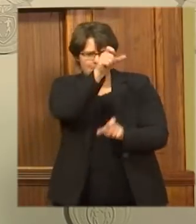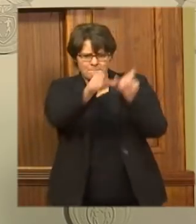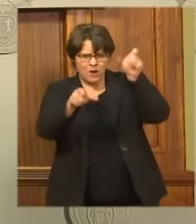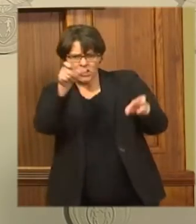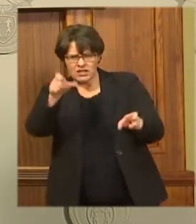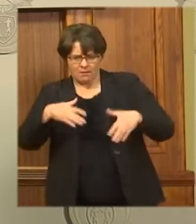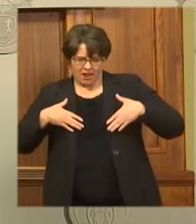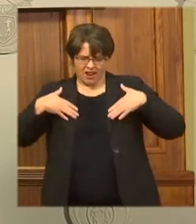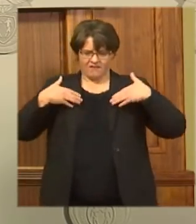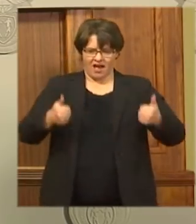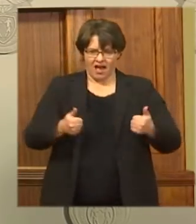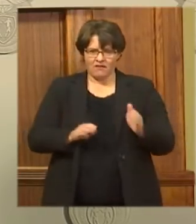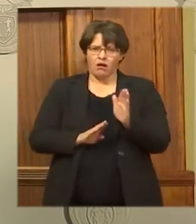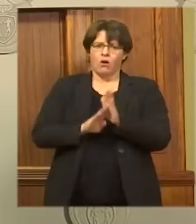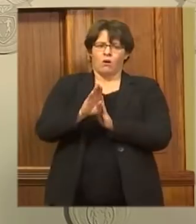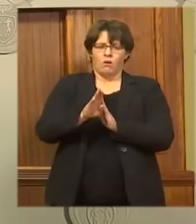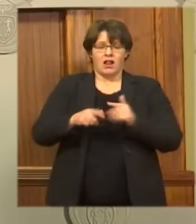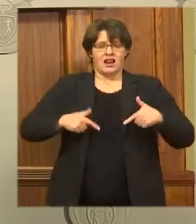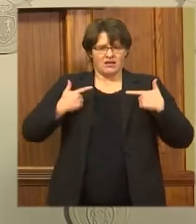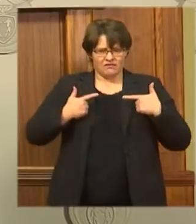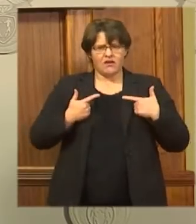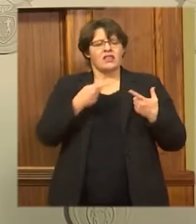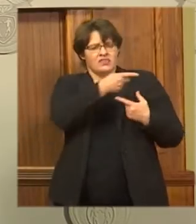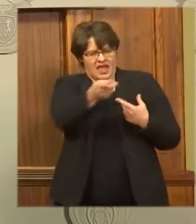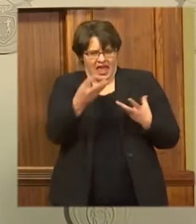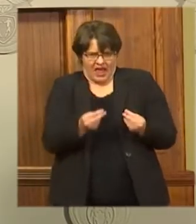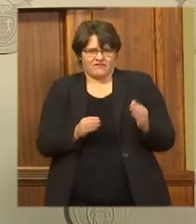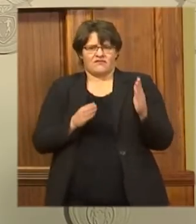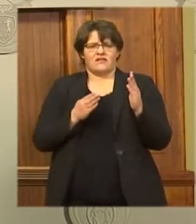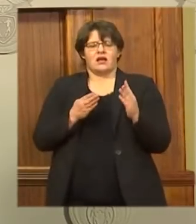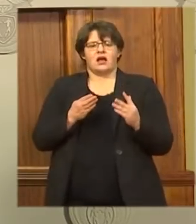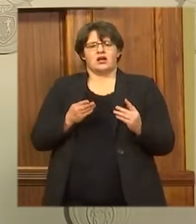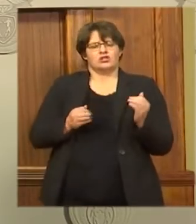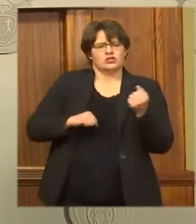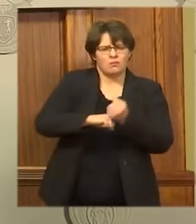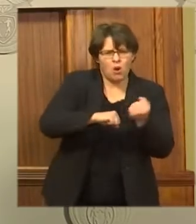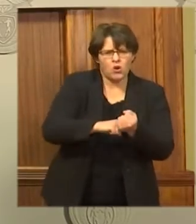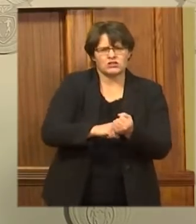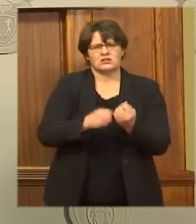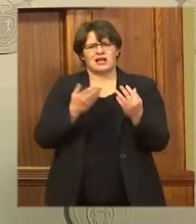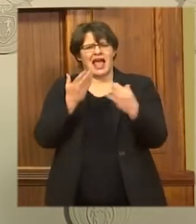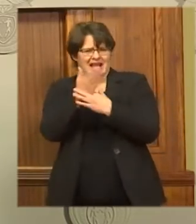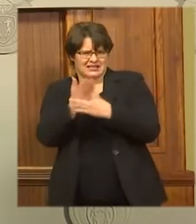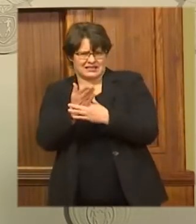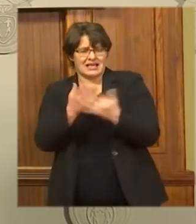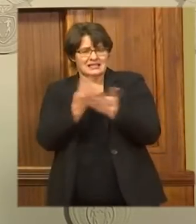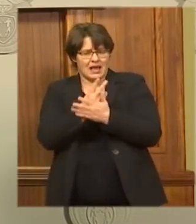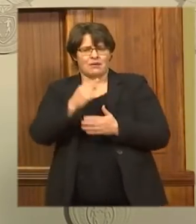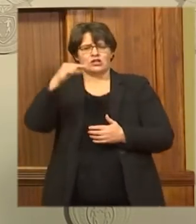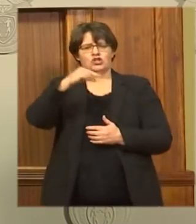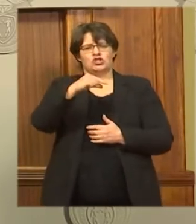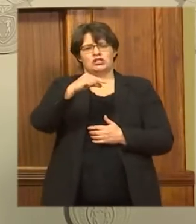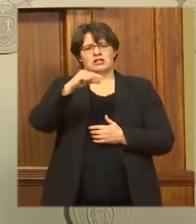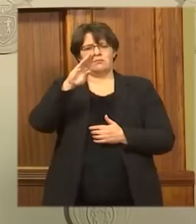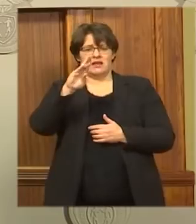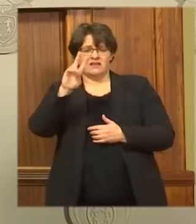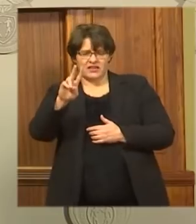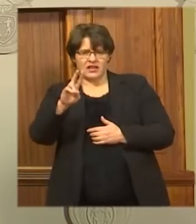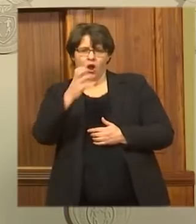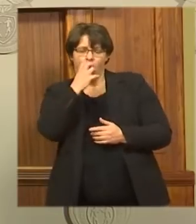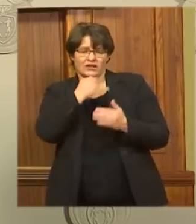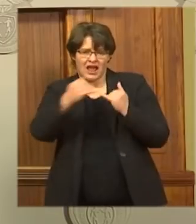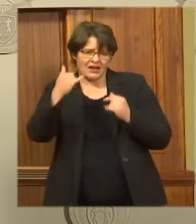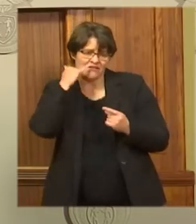gender-based violence have access to support and services, including GBV hotline, shelters